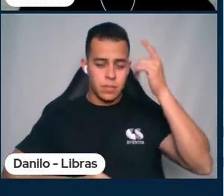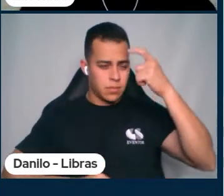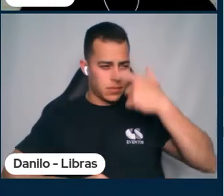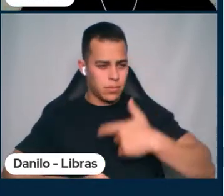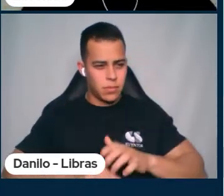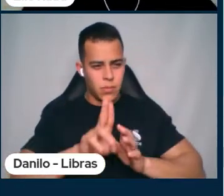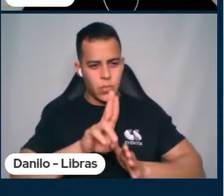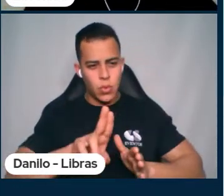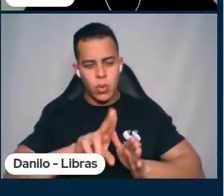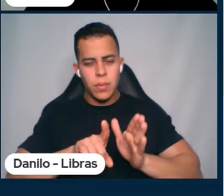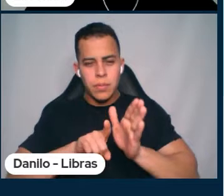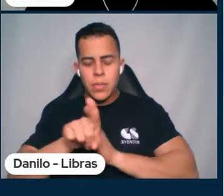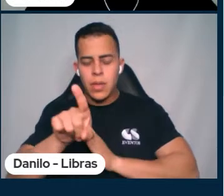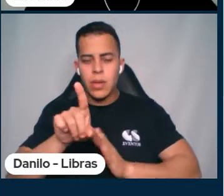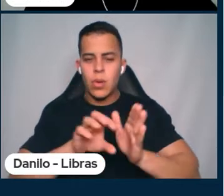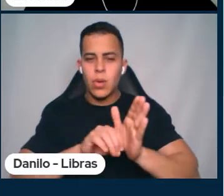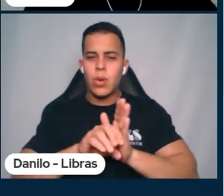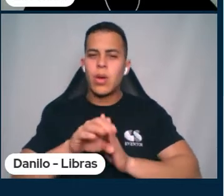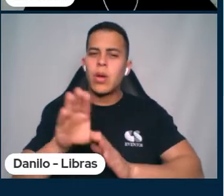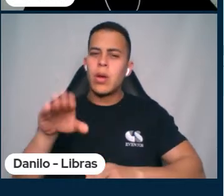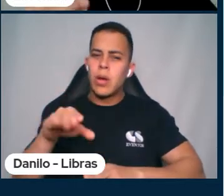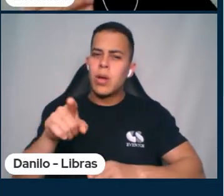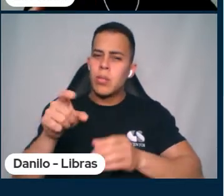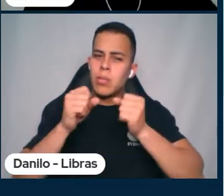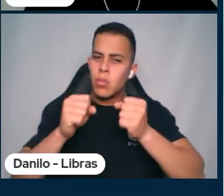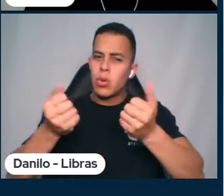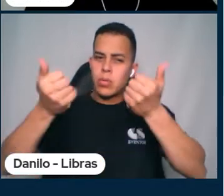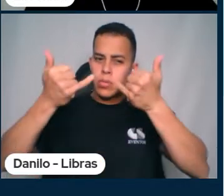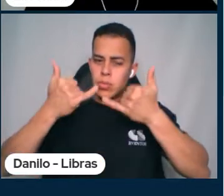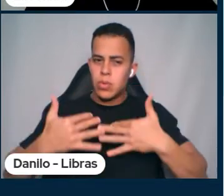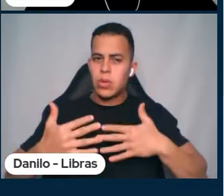was OpenAI API result. So this is